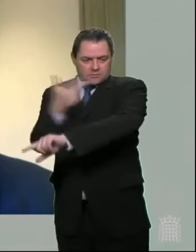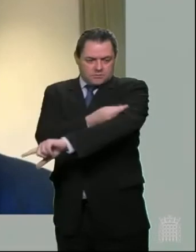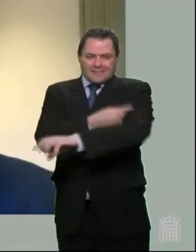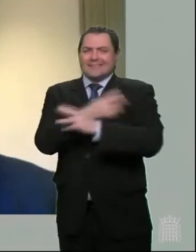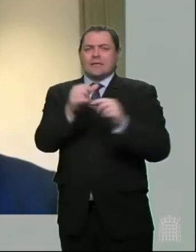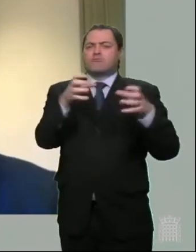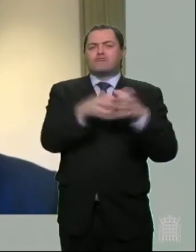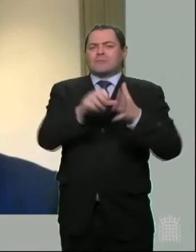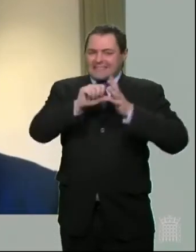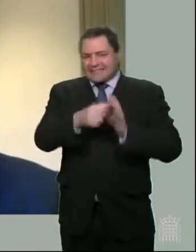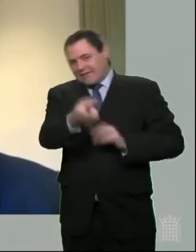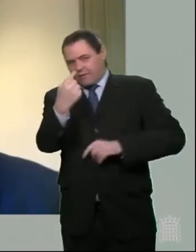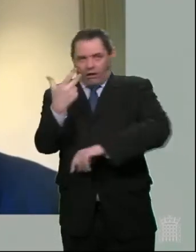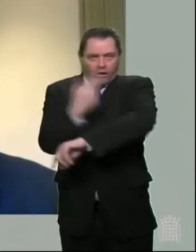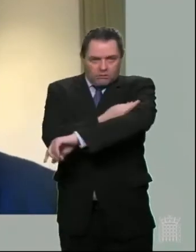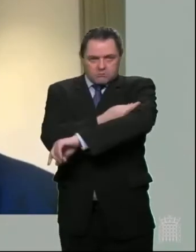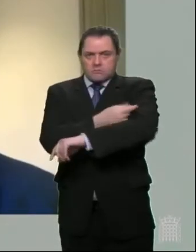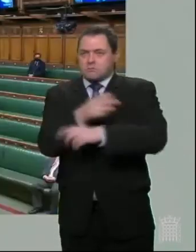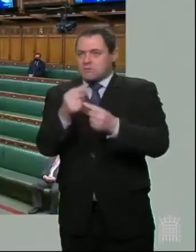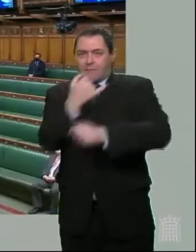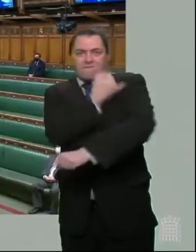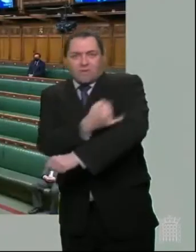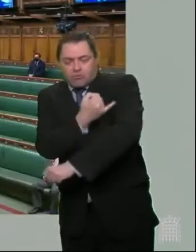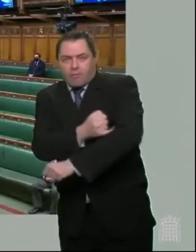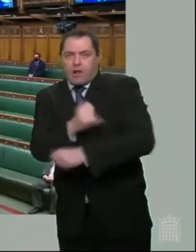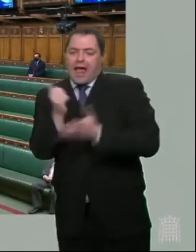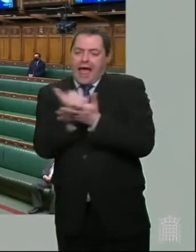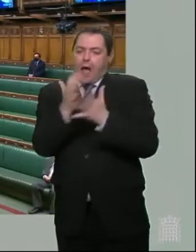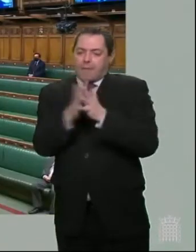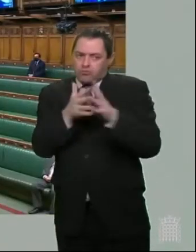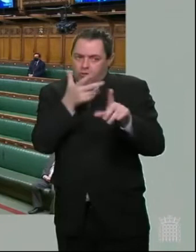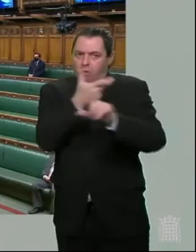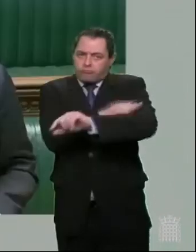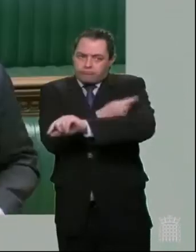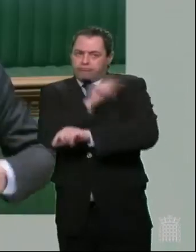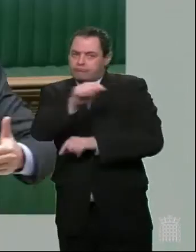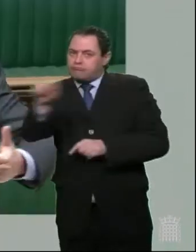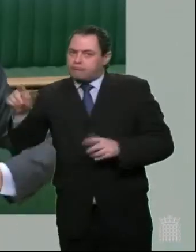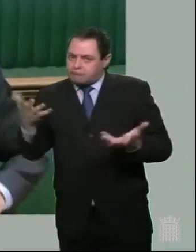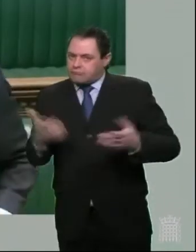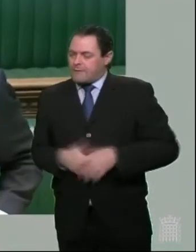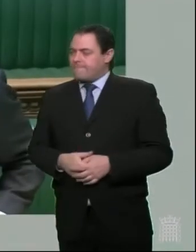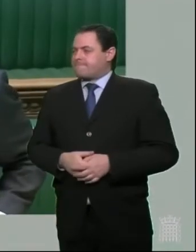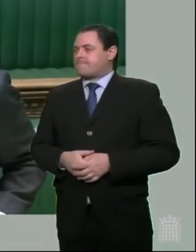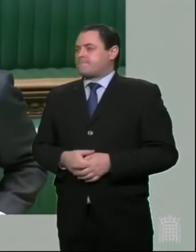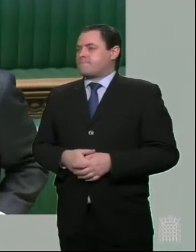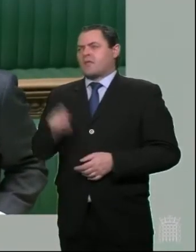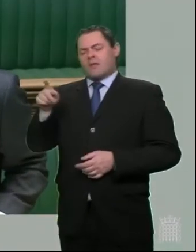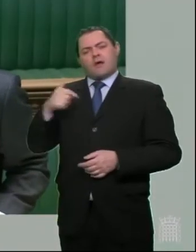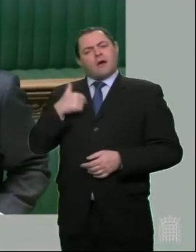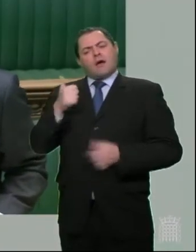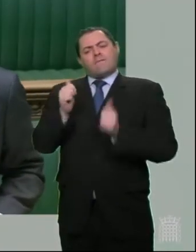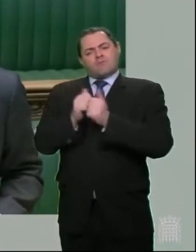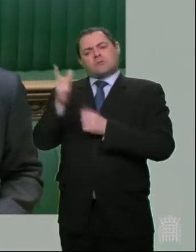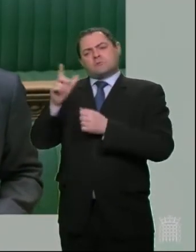of individuals and the most vulnerable communities? Honourable friend makes a very important point, and I know that it's something that everybody wants to